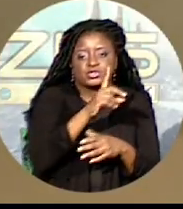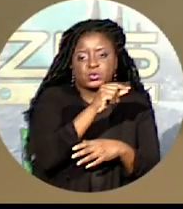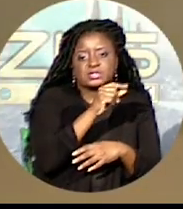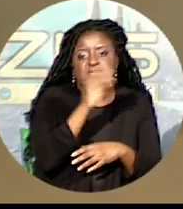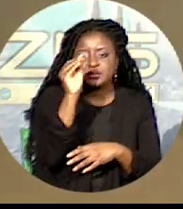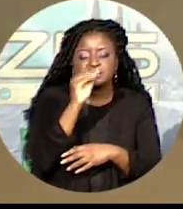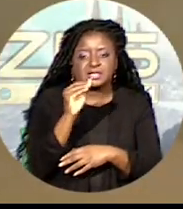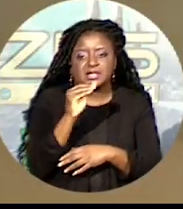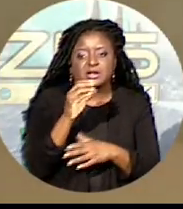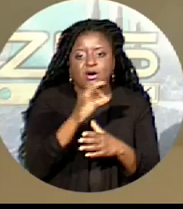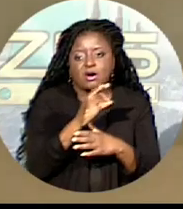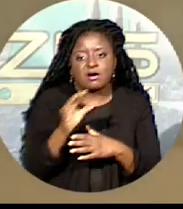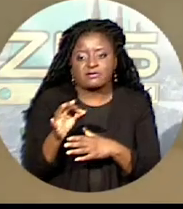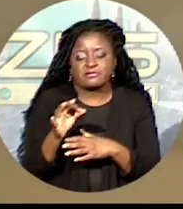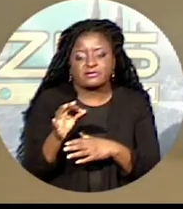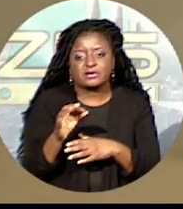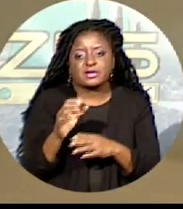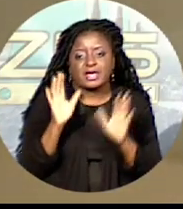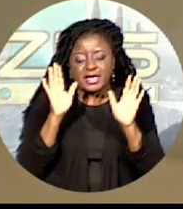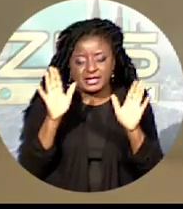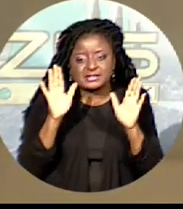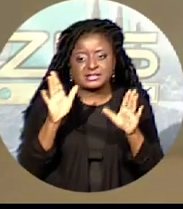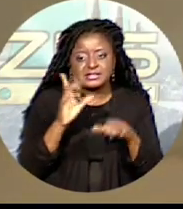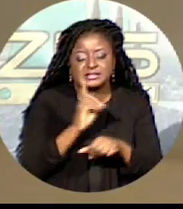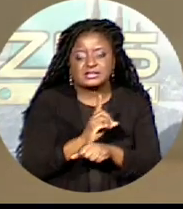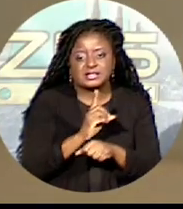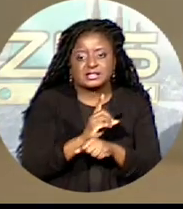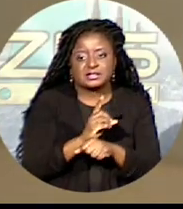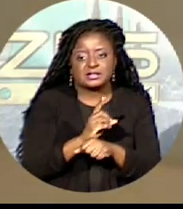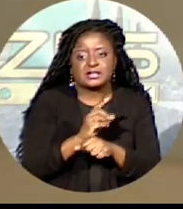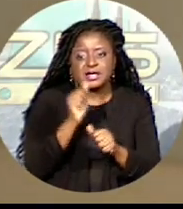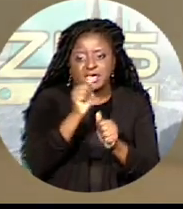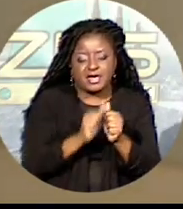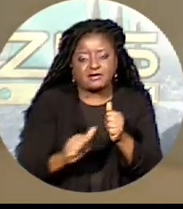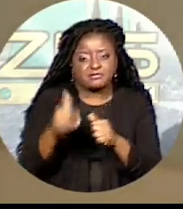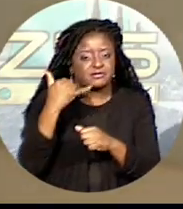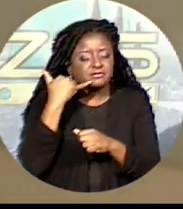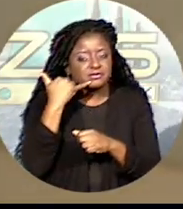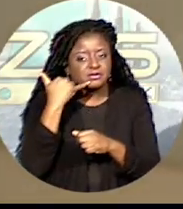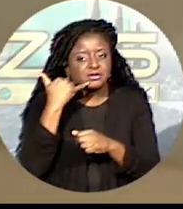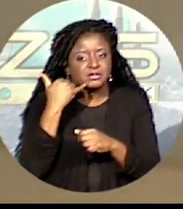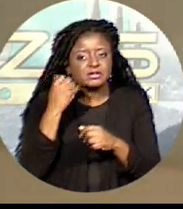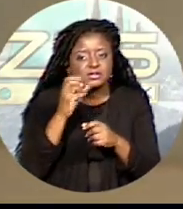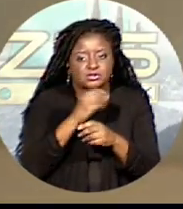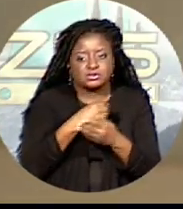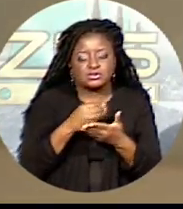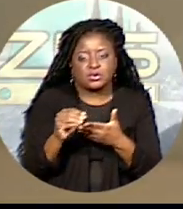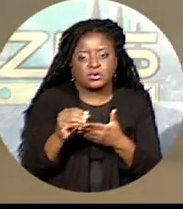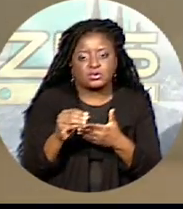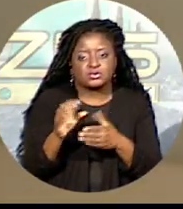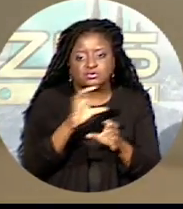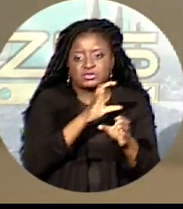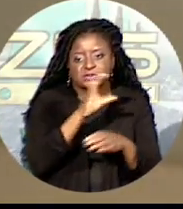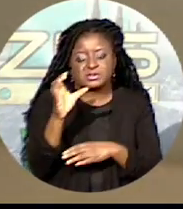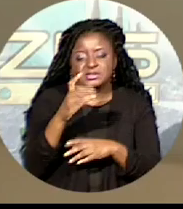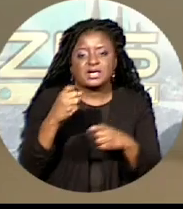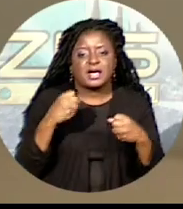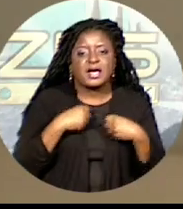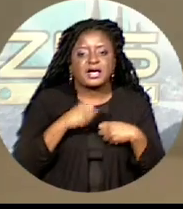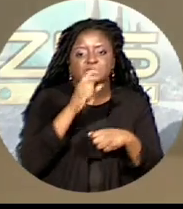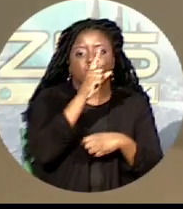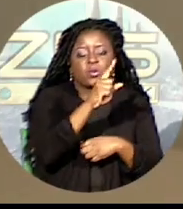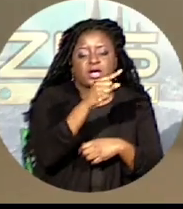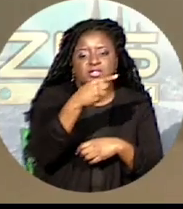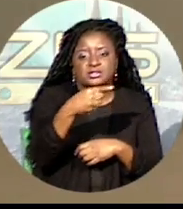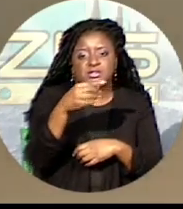all handsets. It's an excellent deal. Every handset sold at Christmas has 1 gig of data in, included in the price. And you know, everybody wants